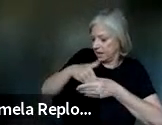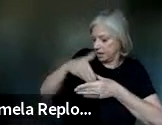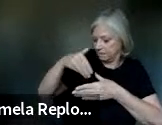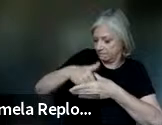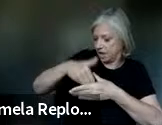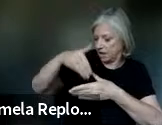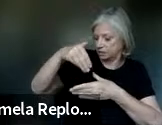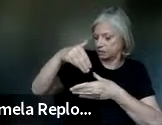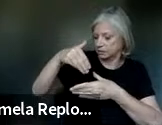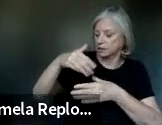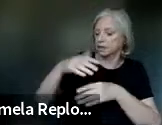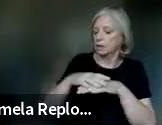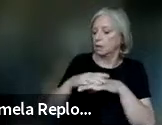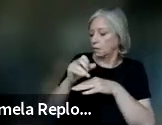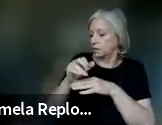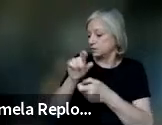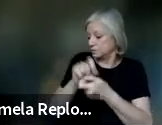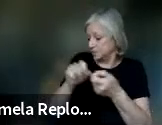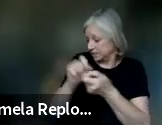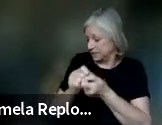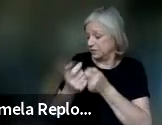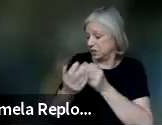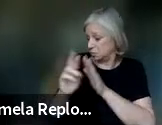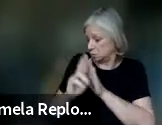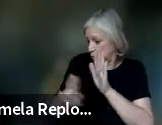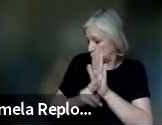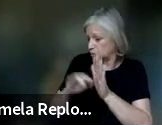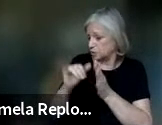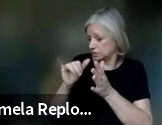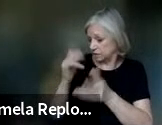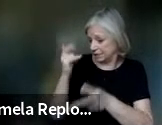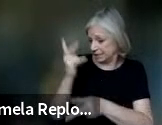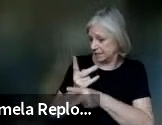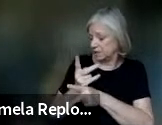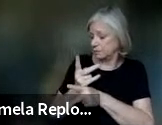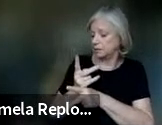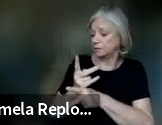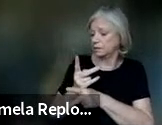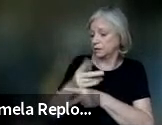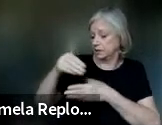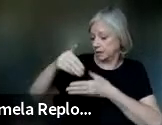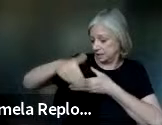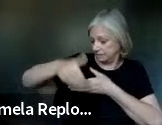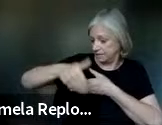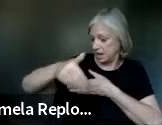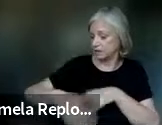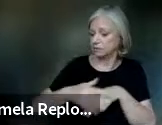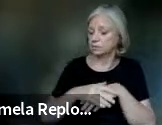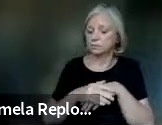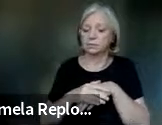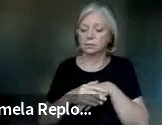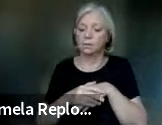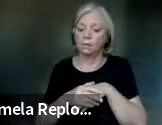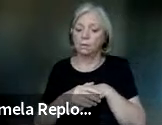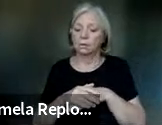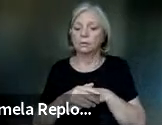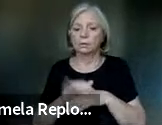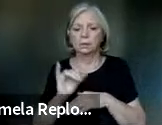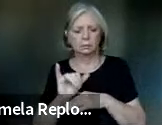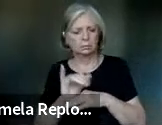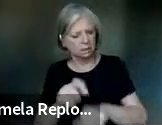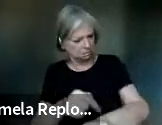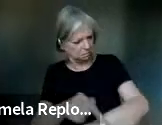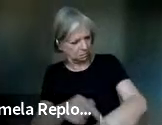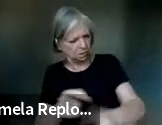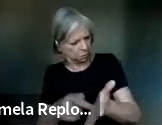specific guideline for that duration? And if the employee signs a form self-attesting that they have received a vaccine, how long do they have to keep